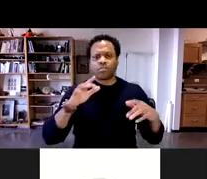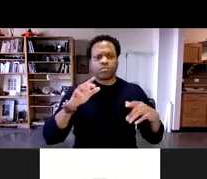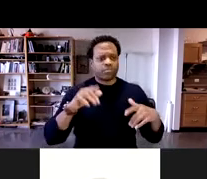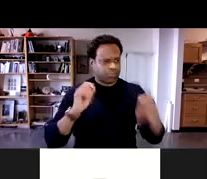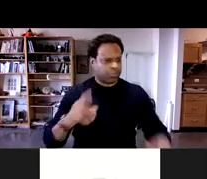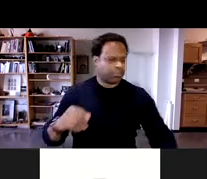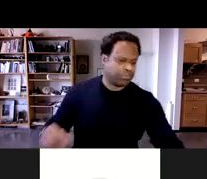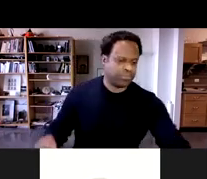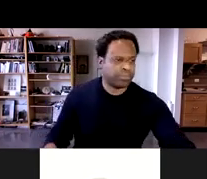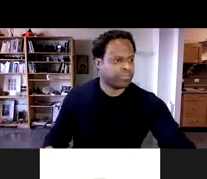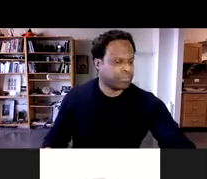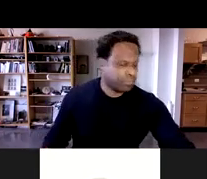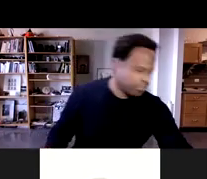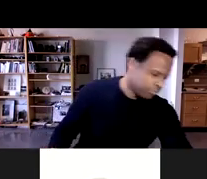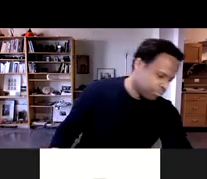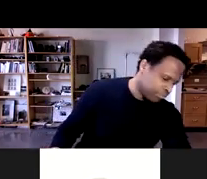Okay.